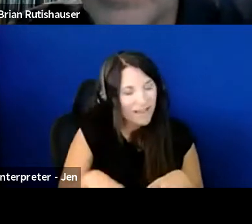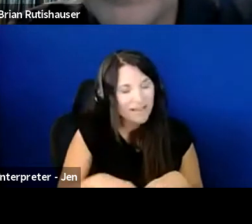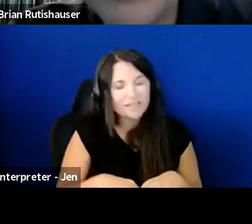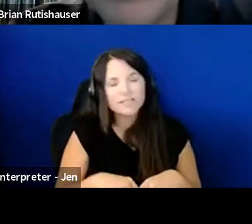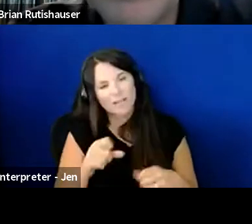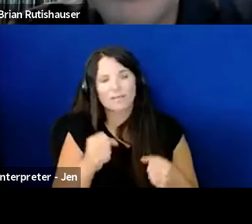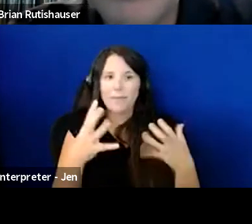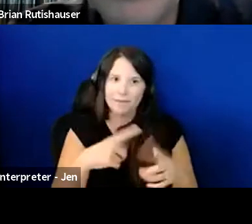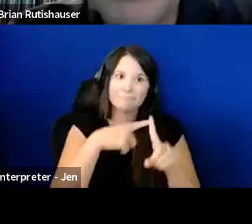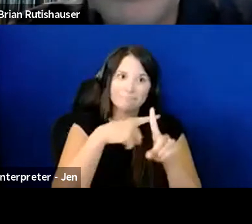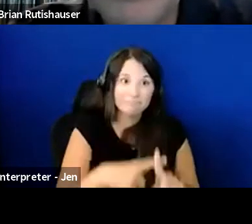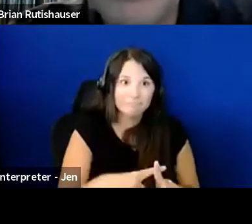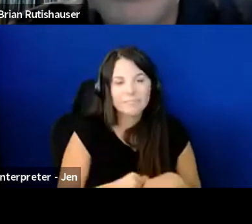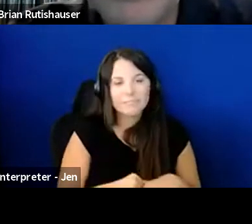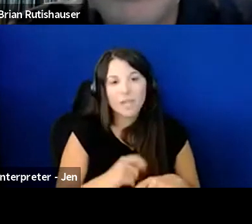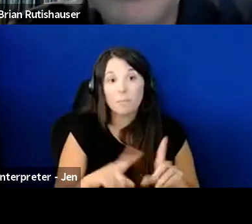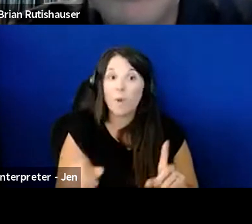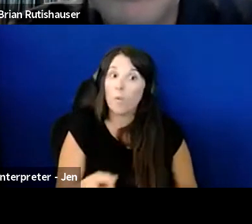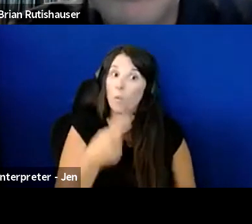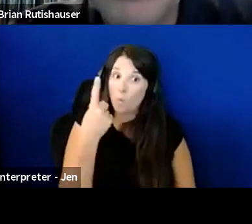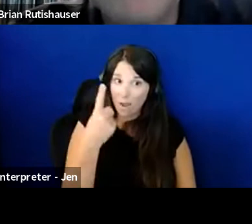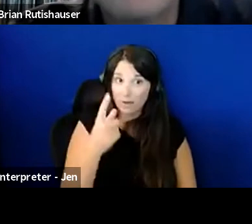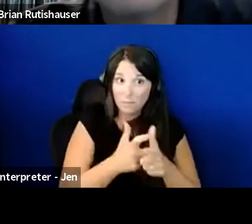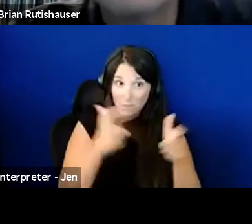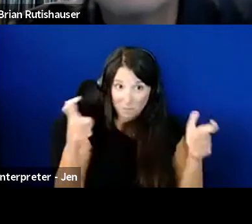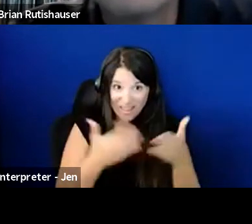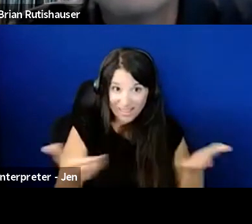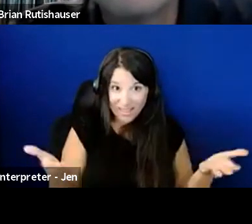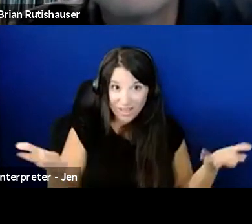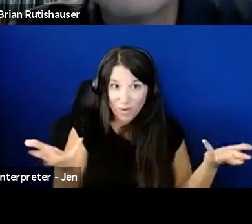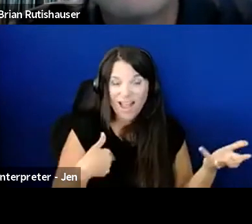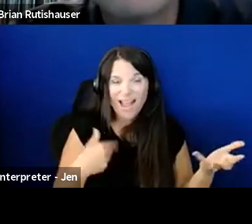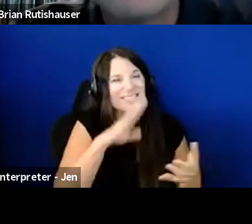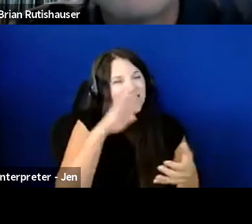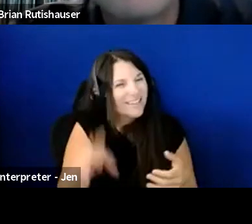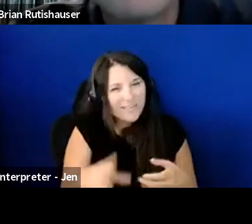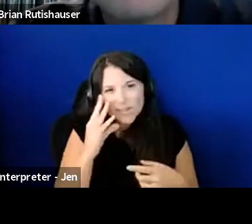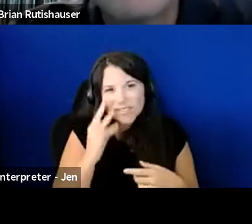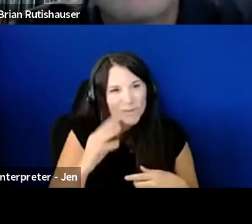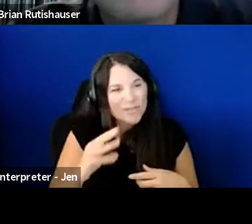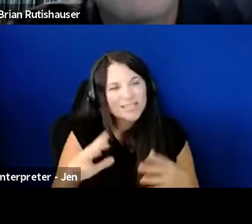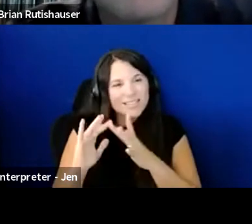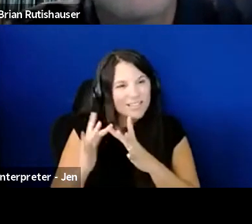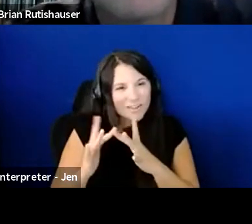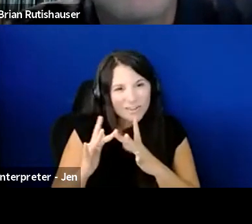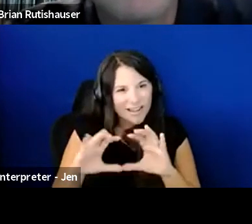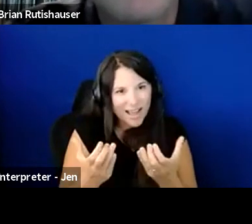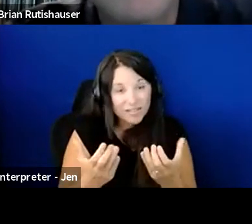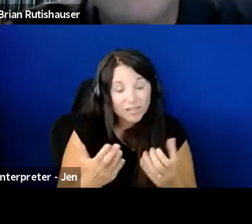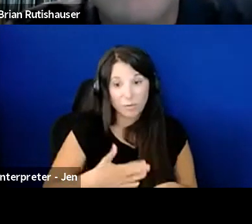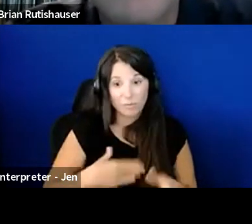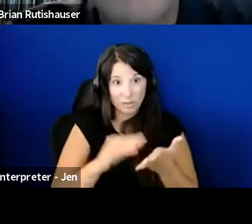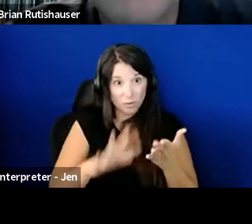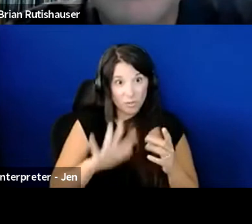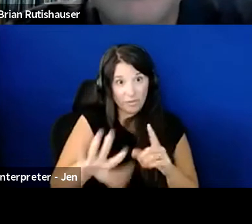then here's the other thing. So here's the big full circle for me. I had never taken an online class. So I had no idea what my students were